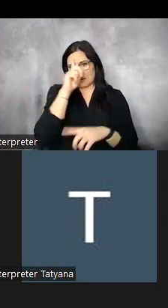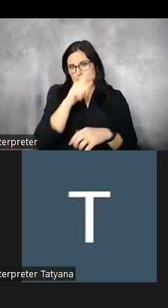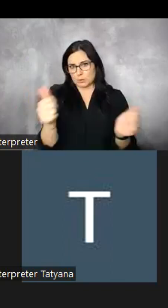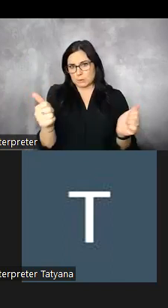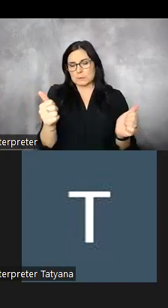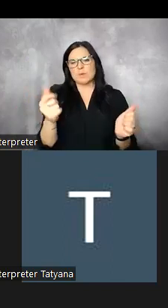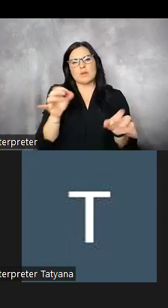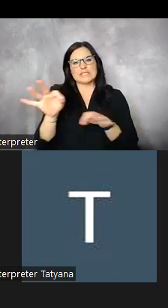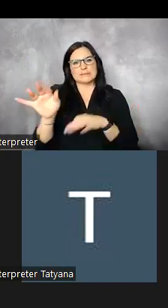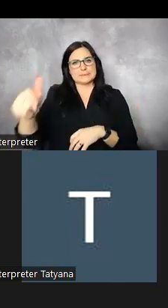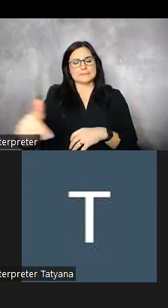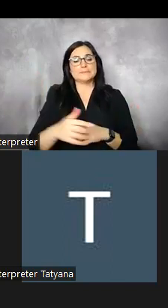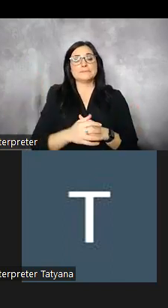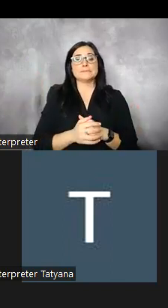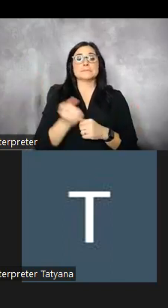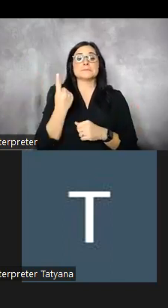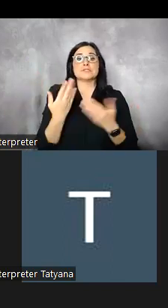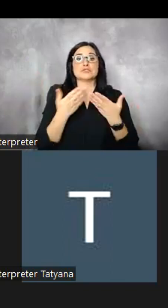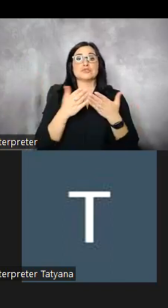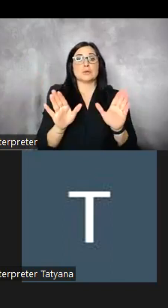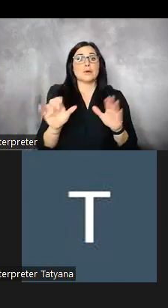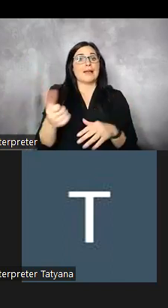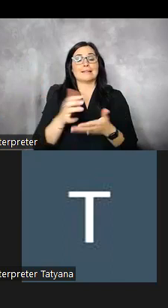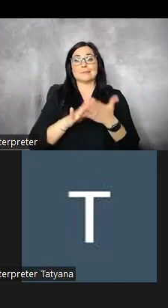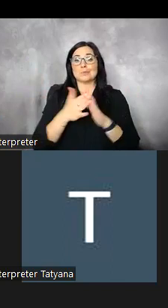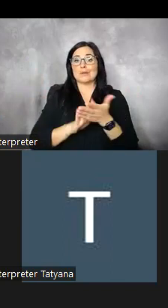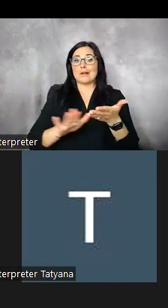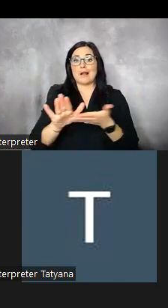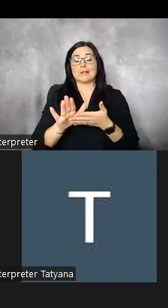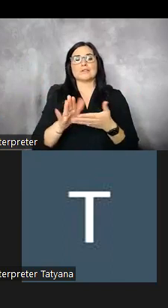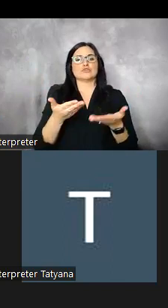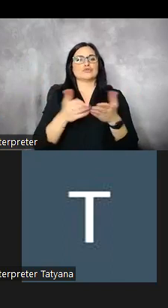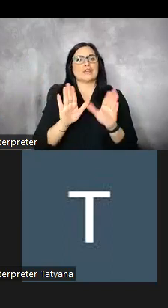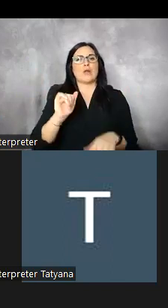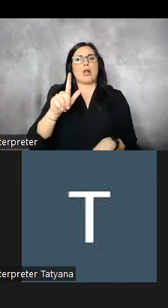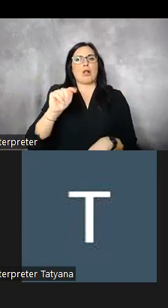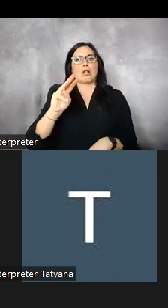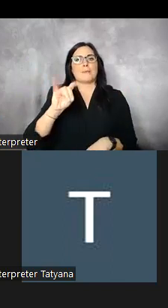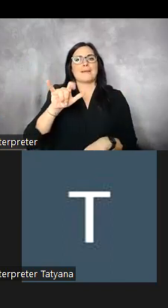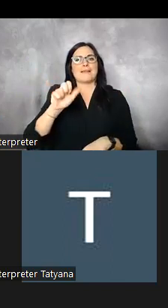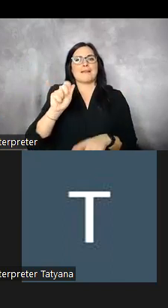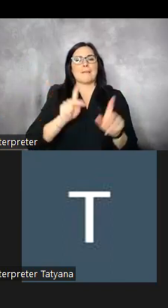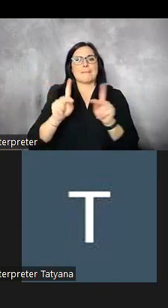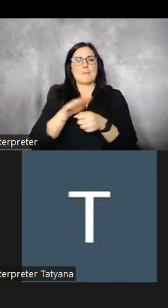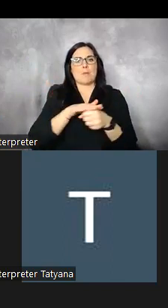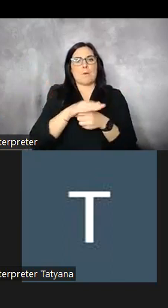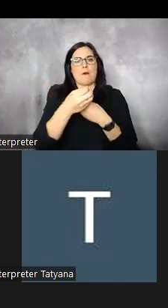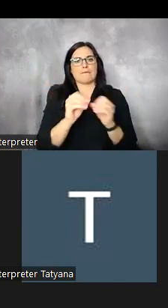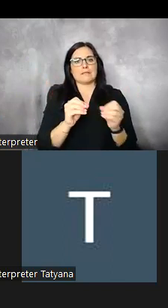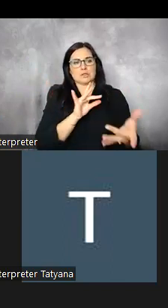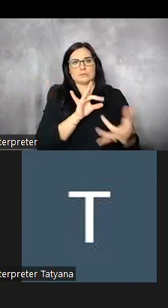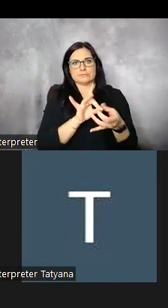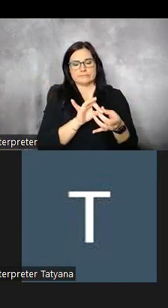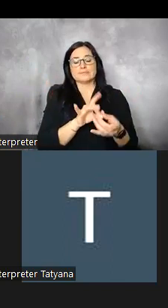bit. But in general, any community college, we generally deal with your alt media people within your local office, and they